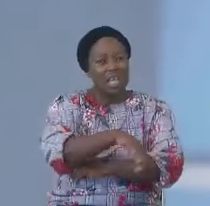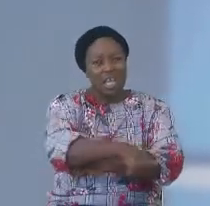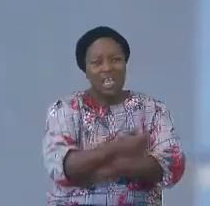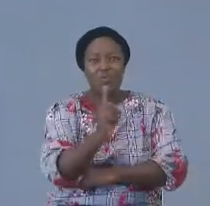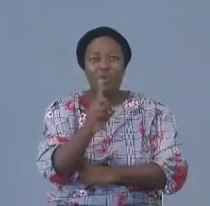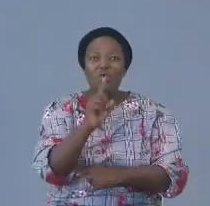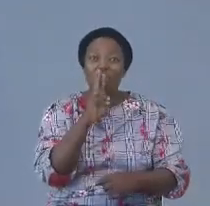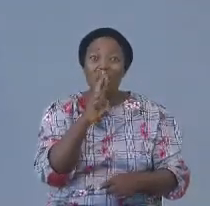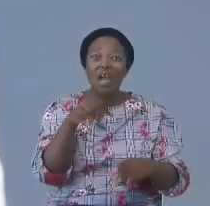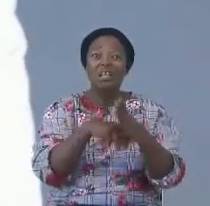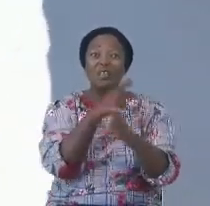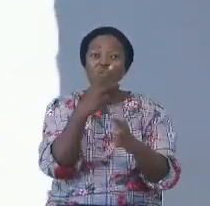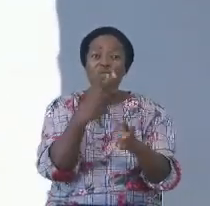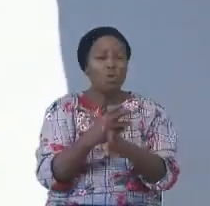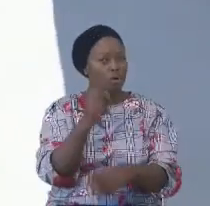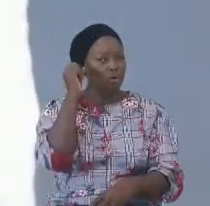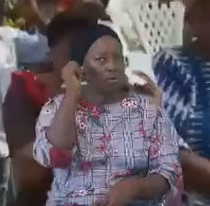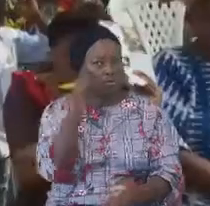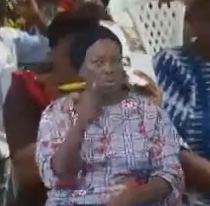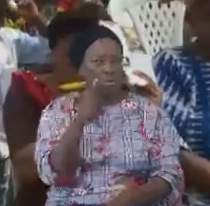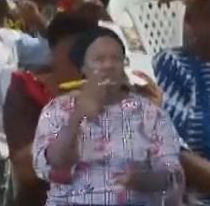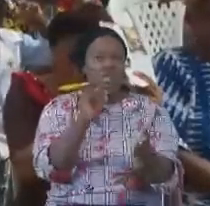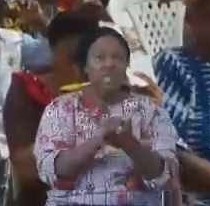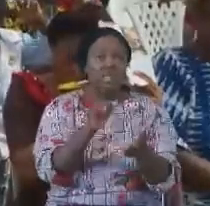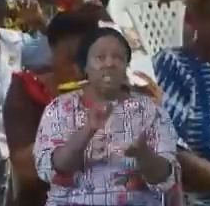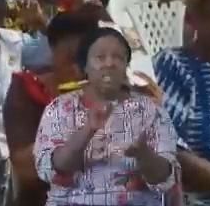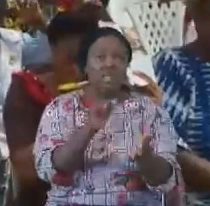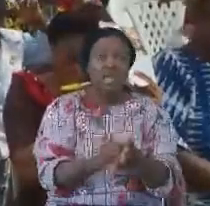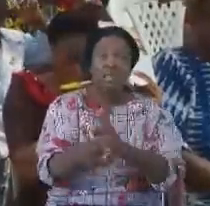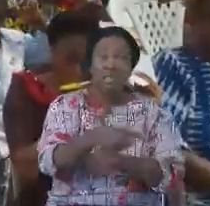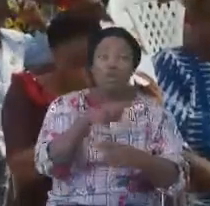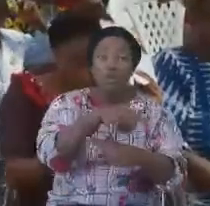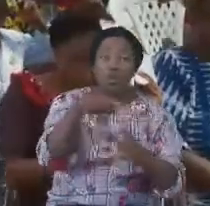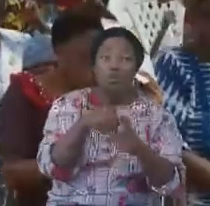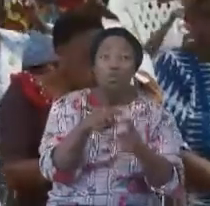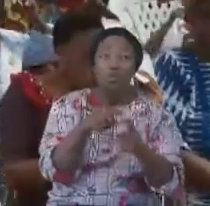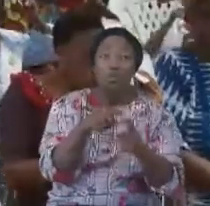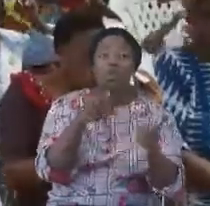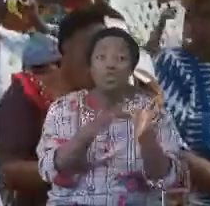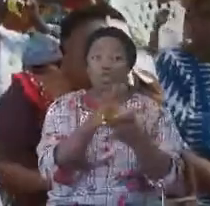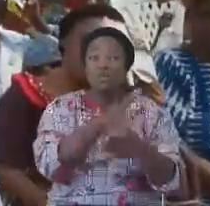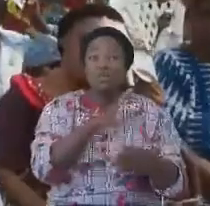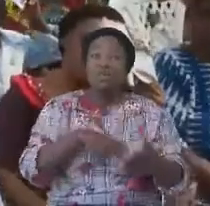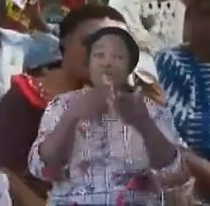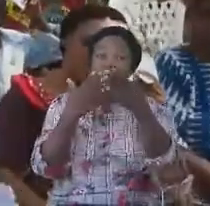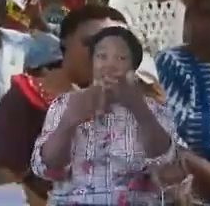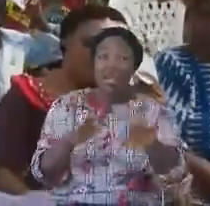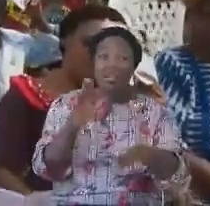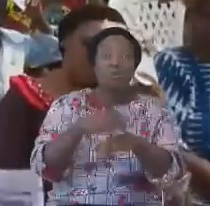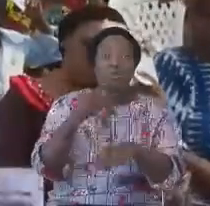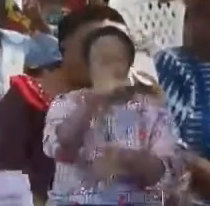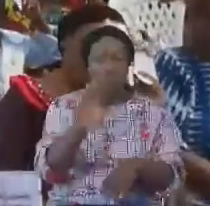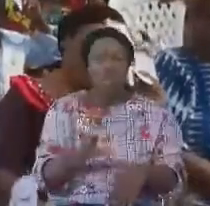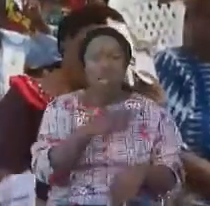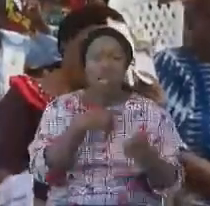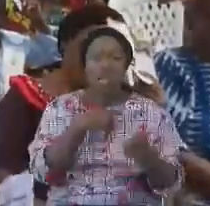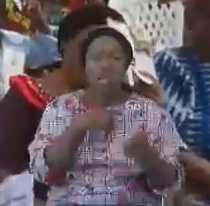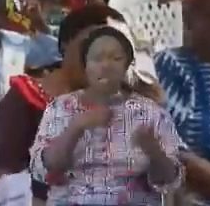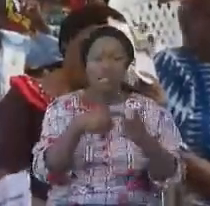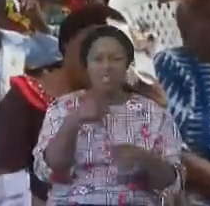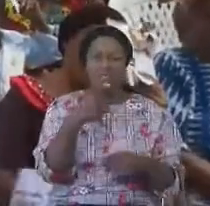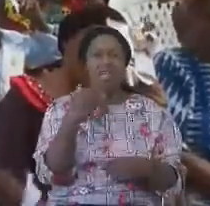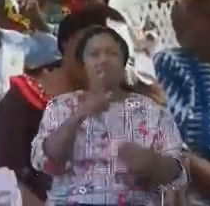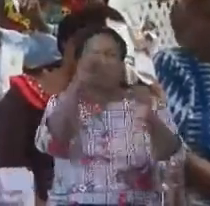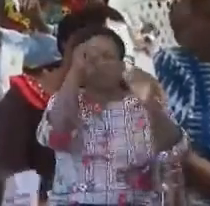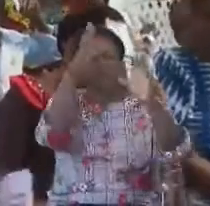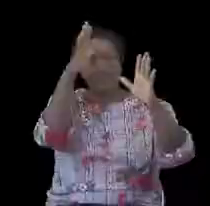me shout today. Anywhere you are in the world, understand that that day when